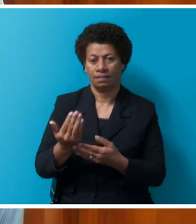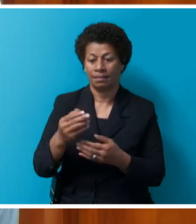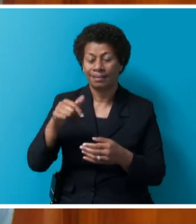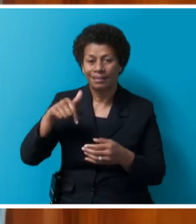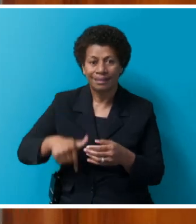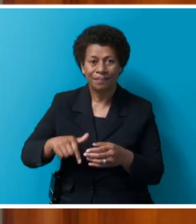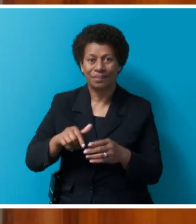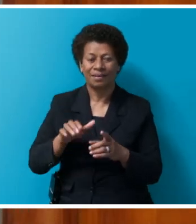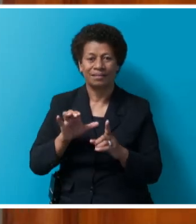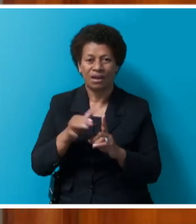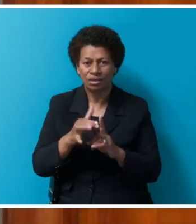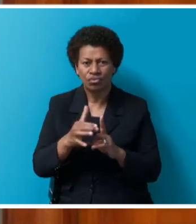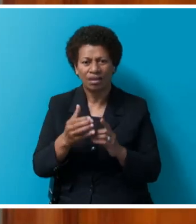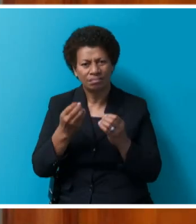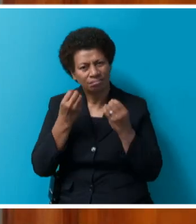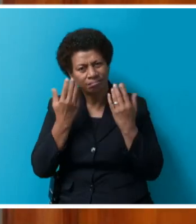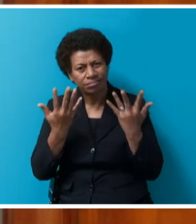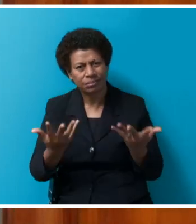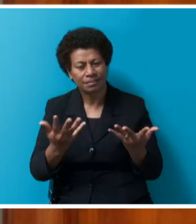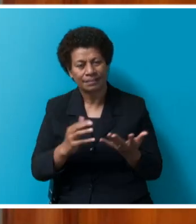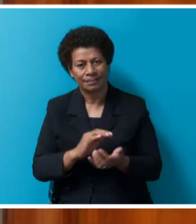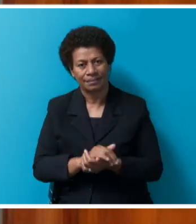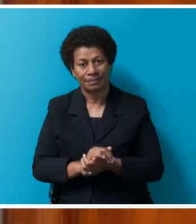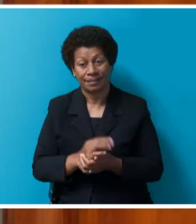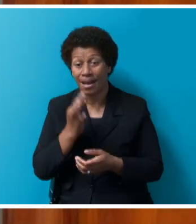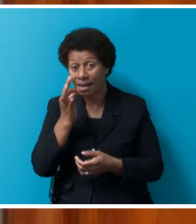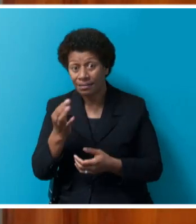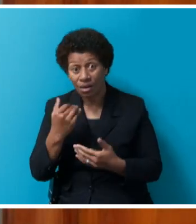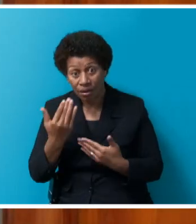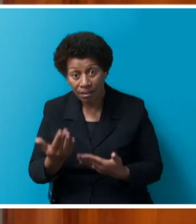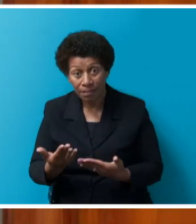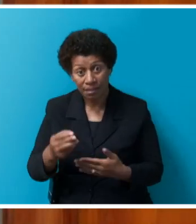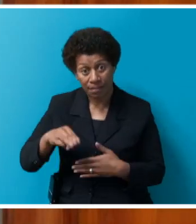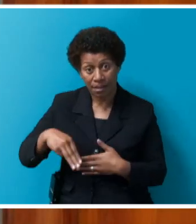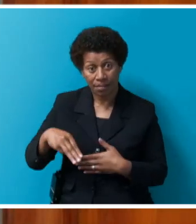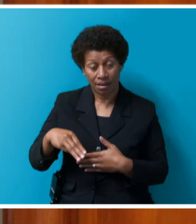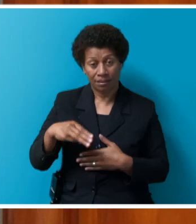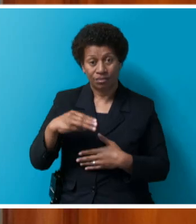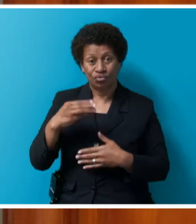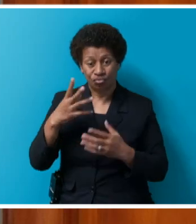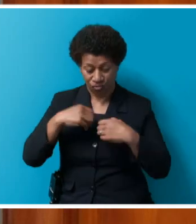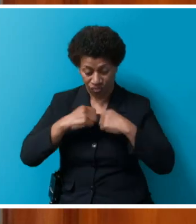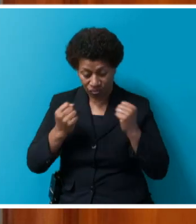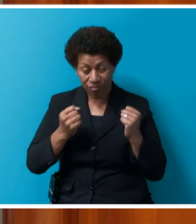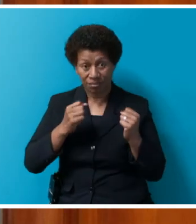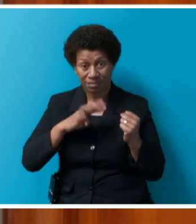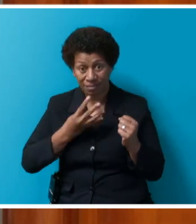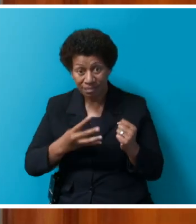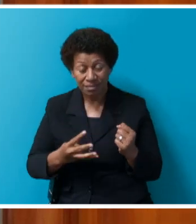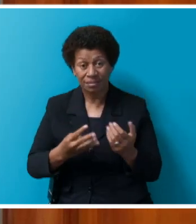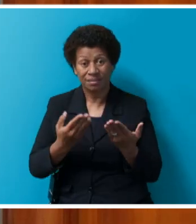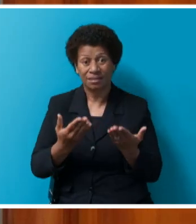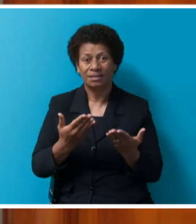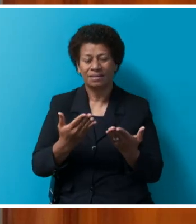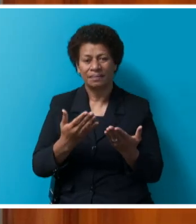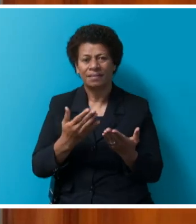national significance. I urge the Honourable Member to reflect, retract, and offer apologies demanded by the gravity